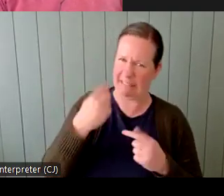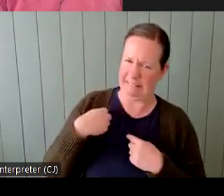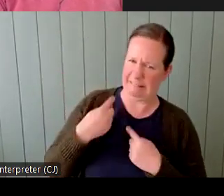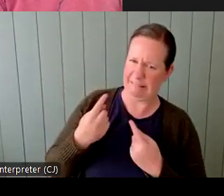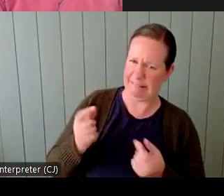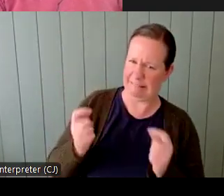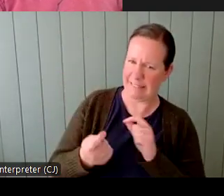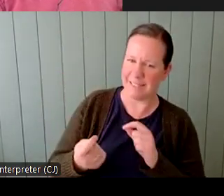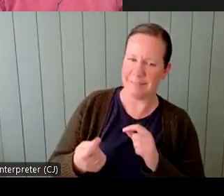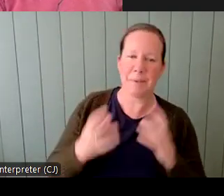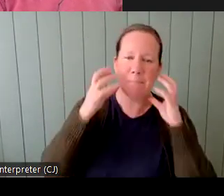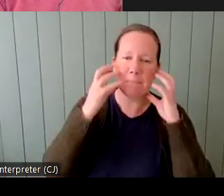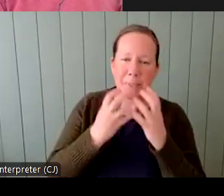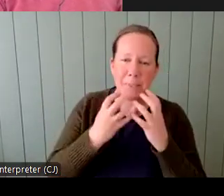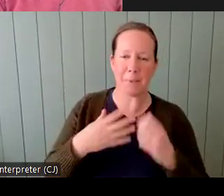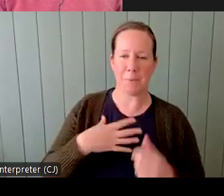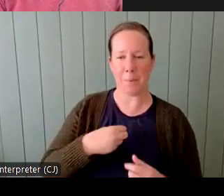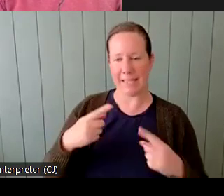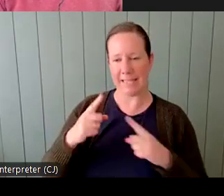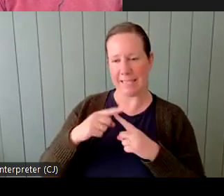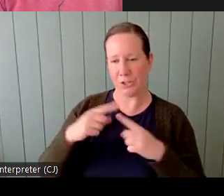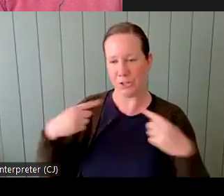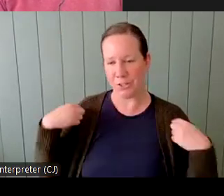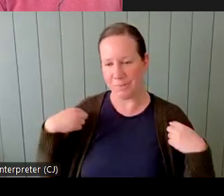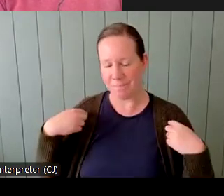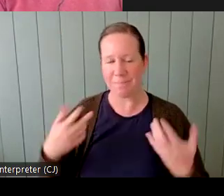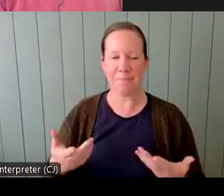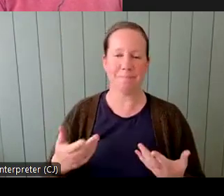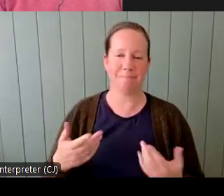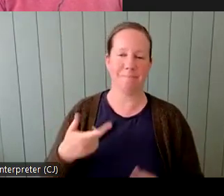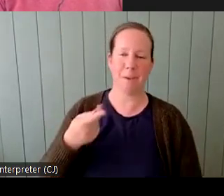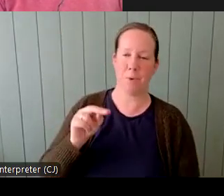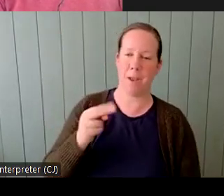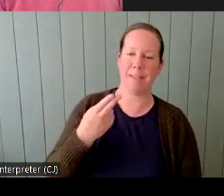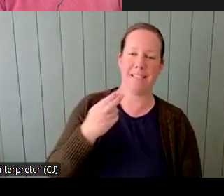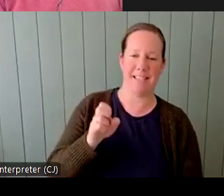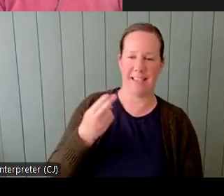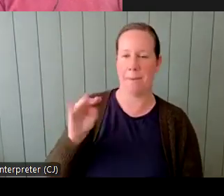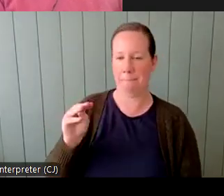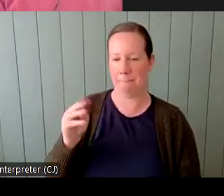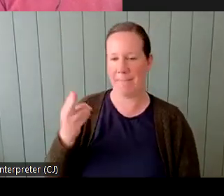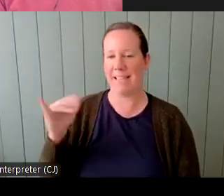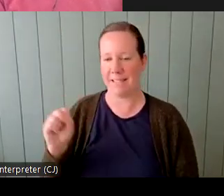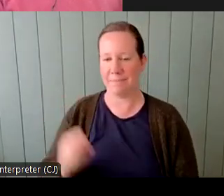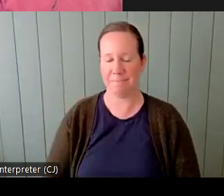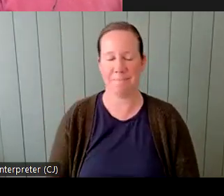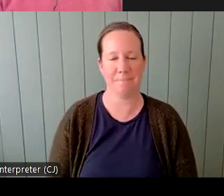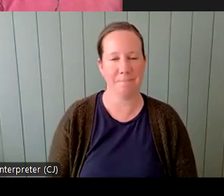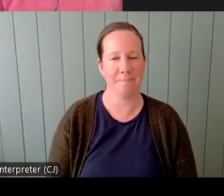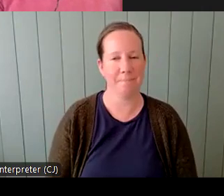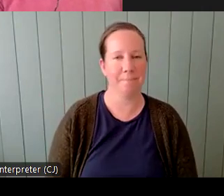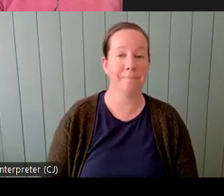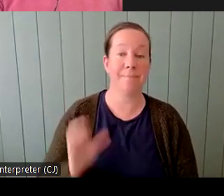have a beard. I'm wearing a white t-shirt. My pronouns are him, his. All right. Thank you all. I am